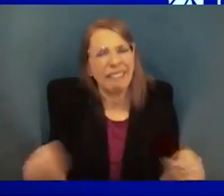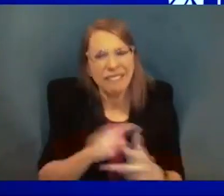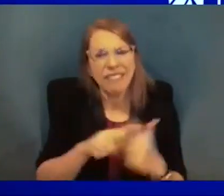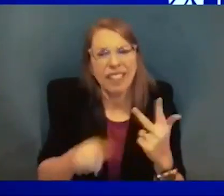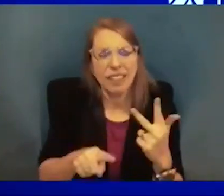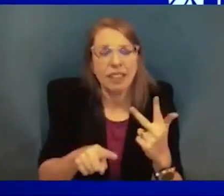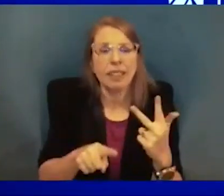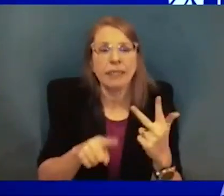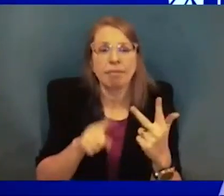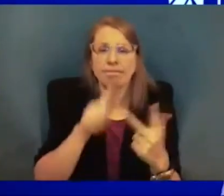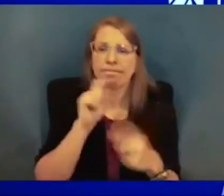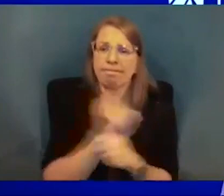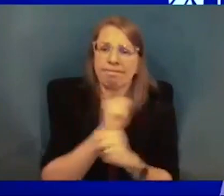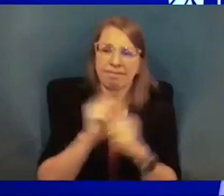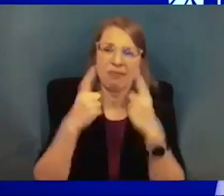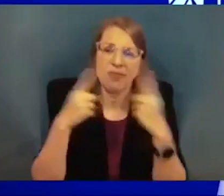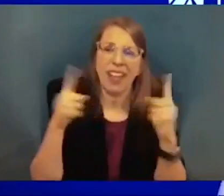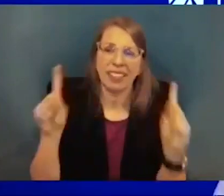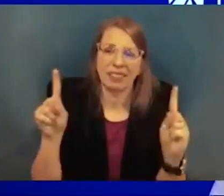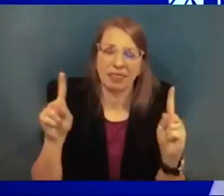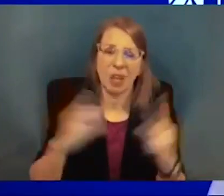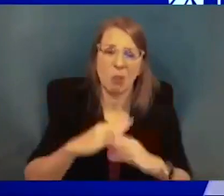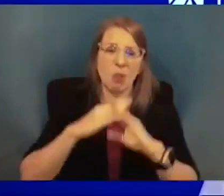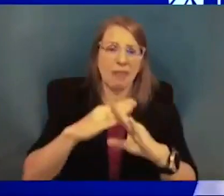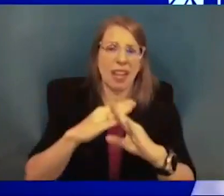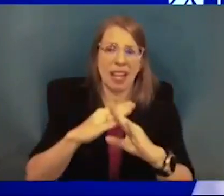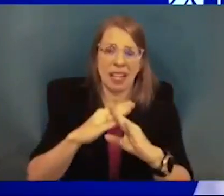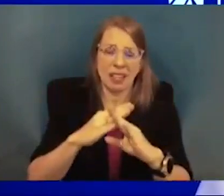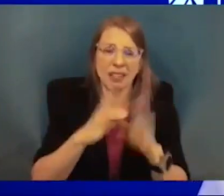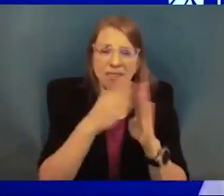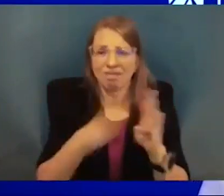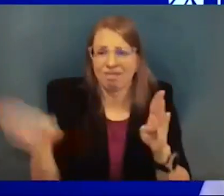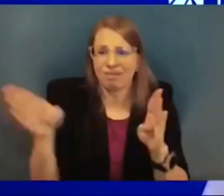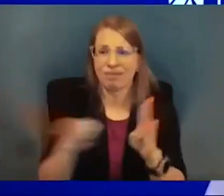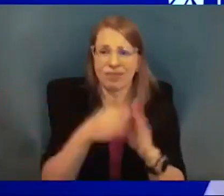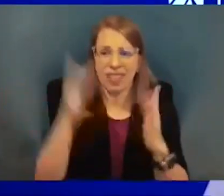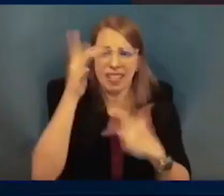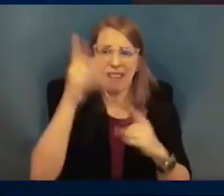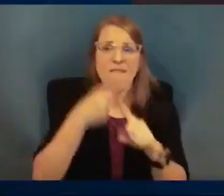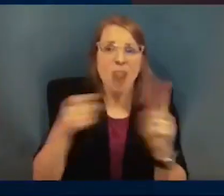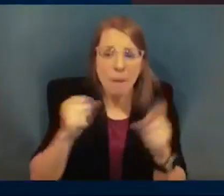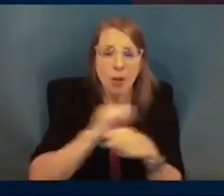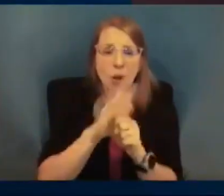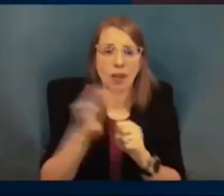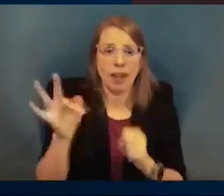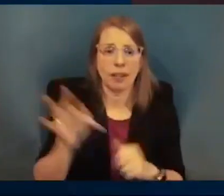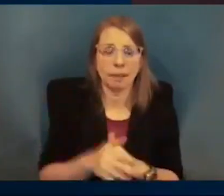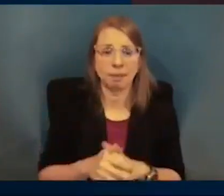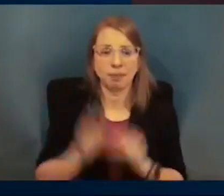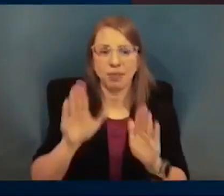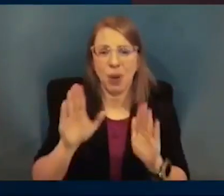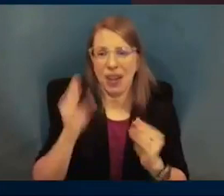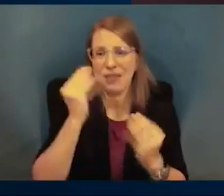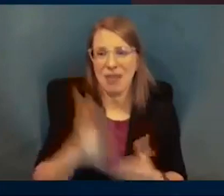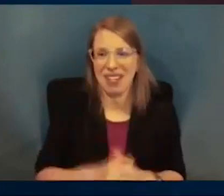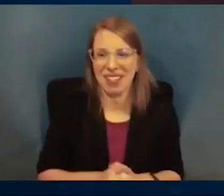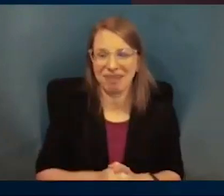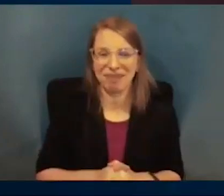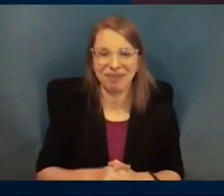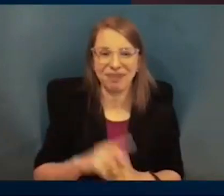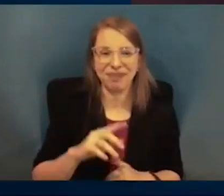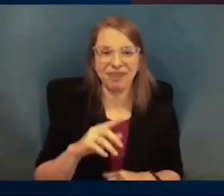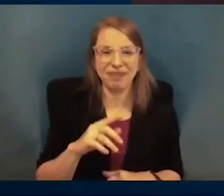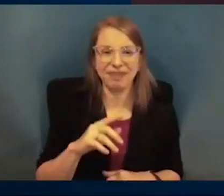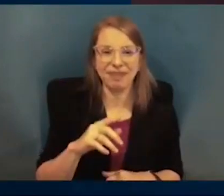extremely effective in preventing that whole spectrum of disease from COVID-19. All right, great information. All right, Dr. Hawkinson, Yes. our